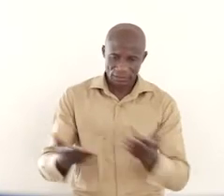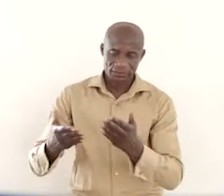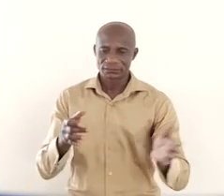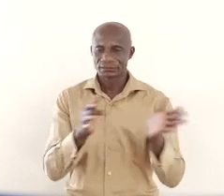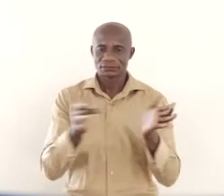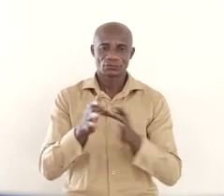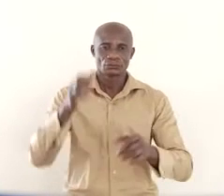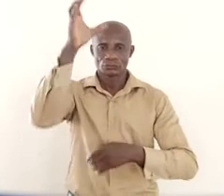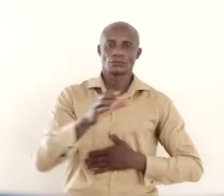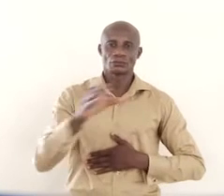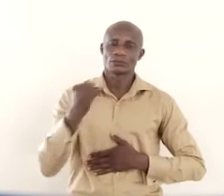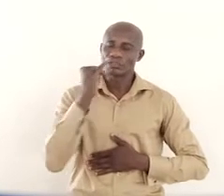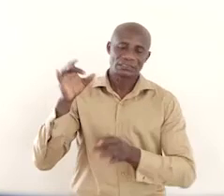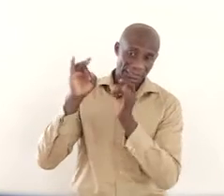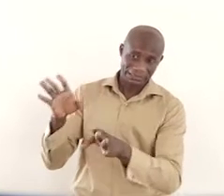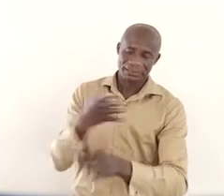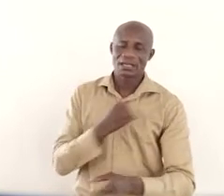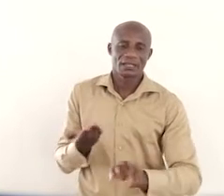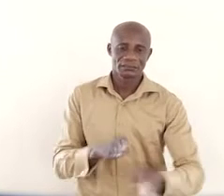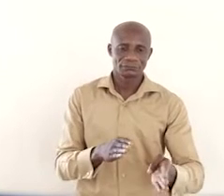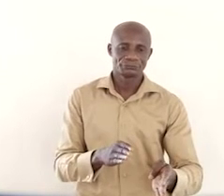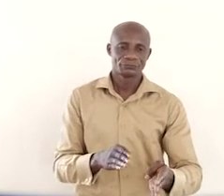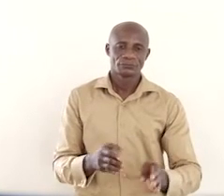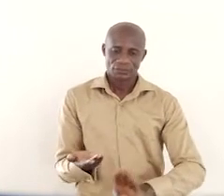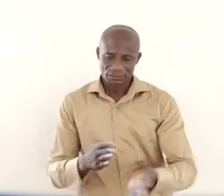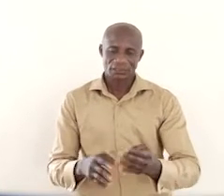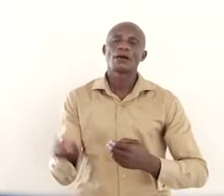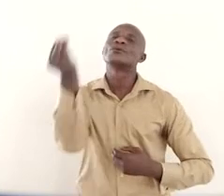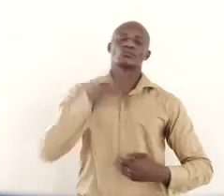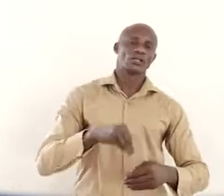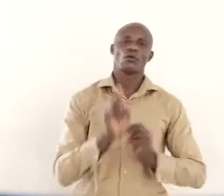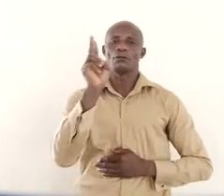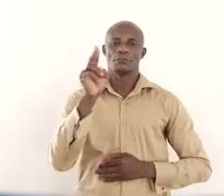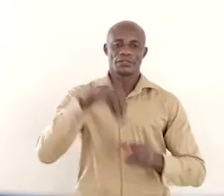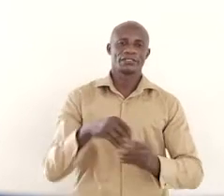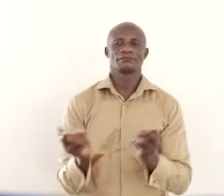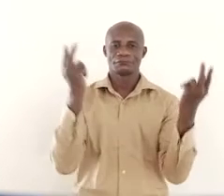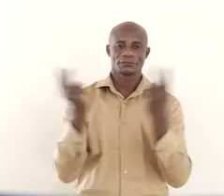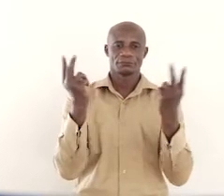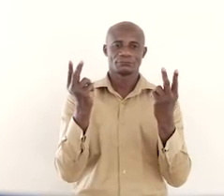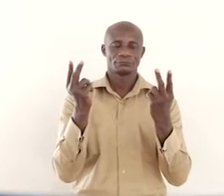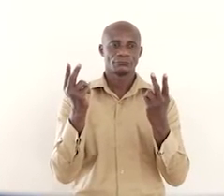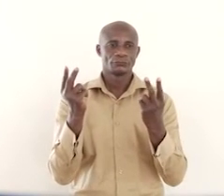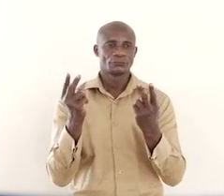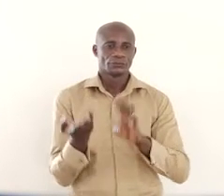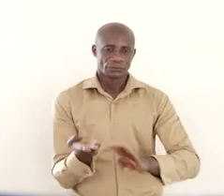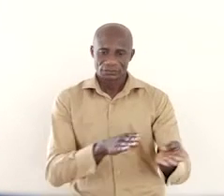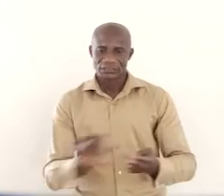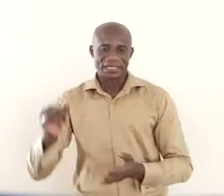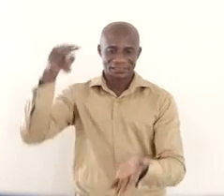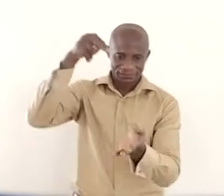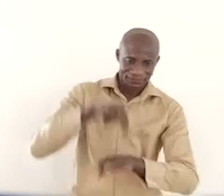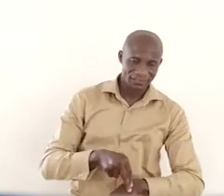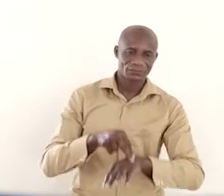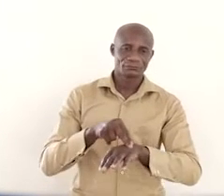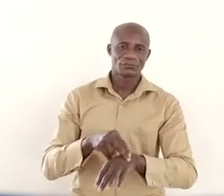what? Hatred and death. Death has been swallowed up in victory. Perishable nature